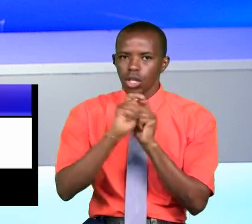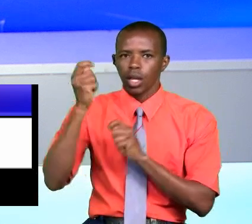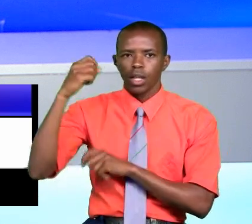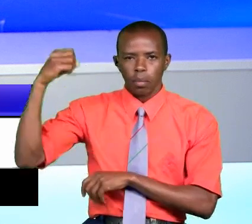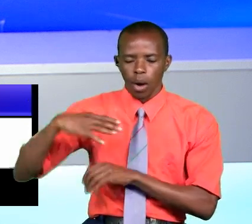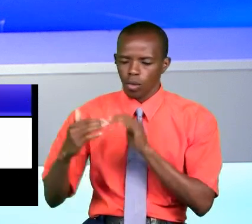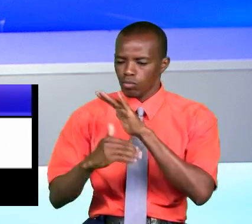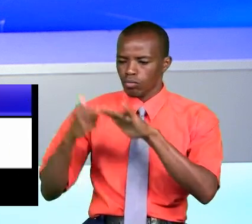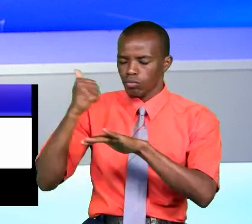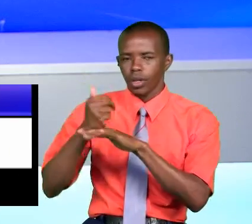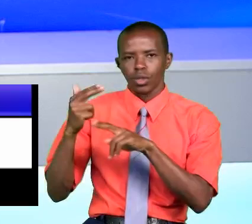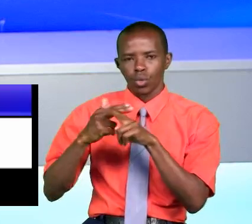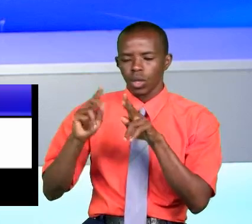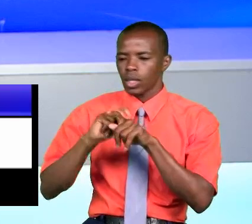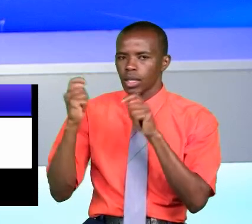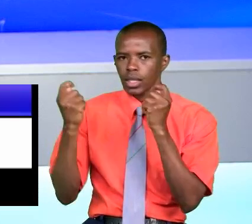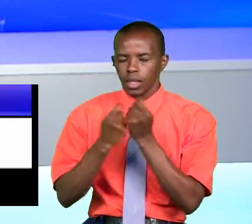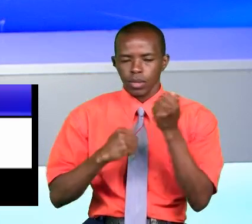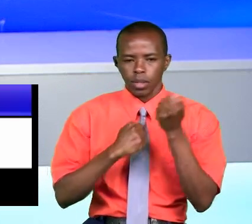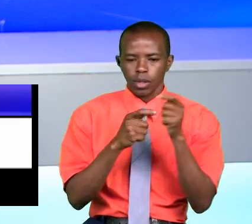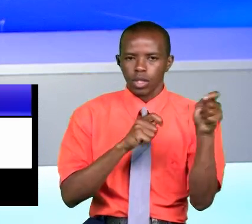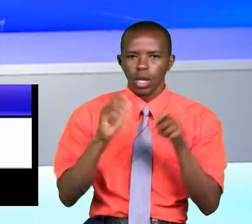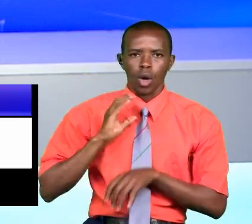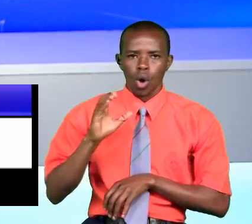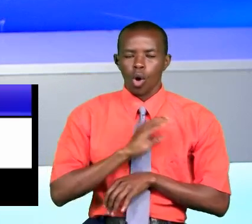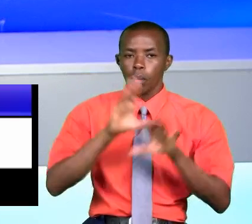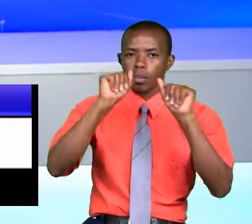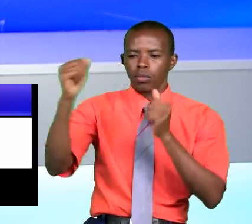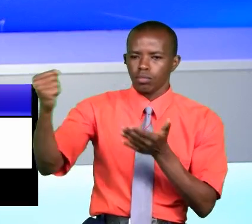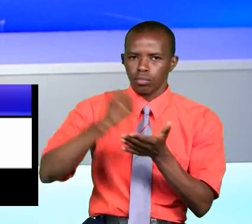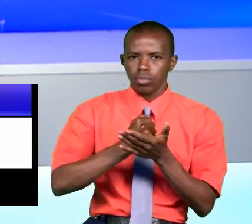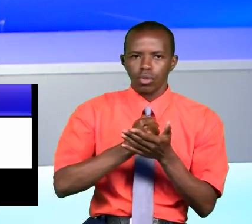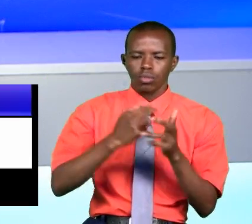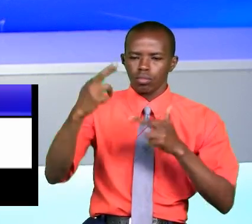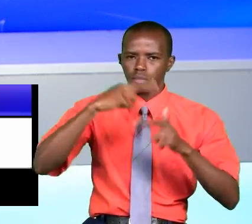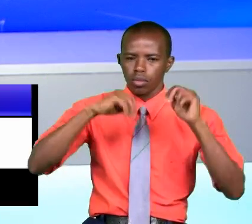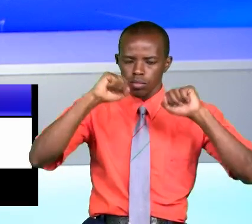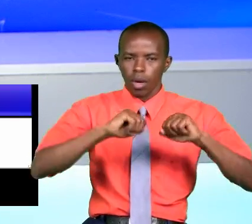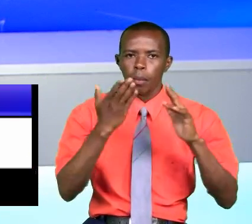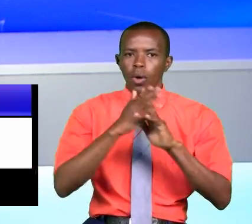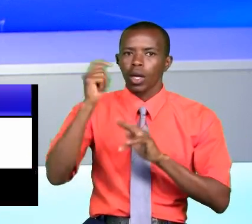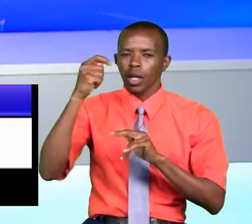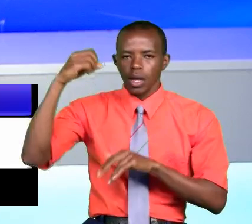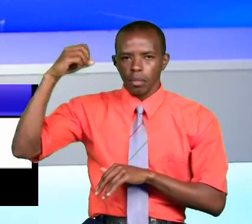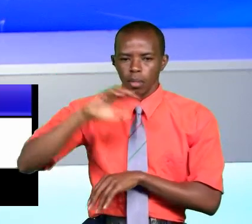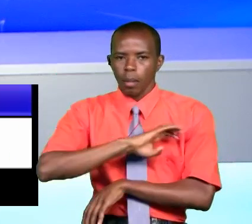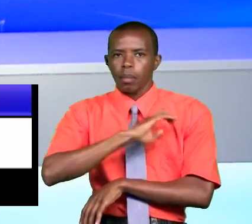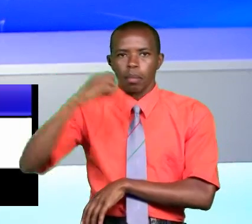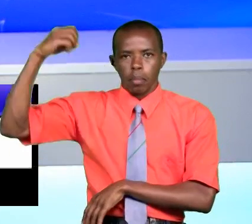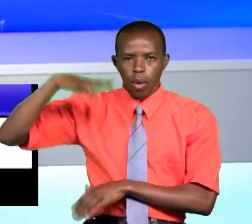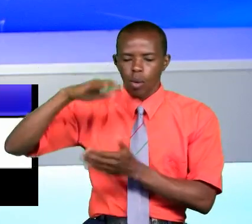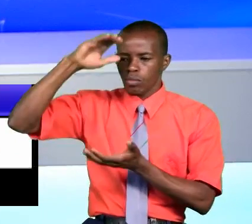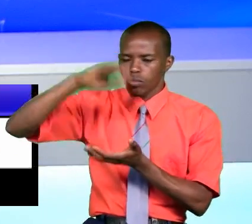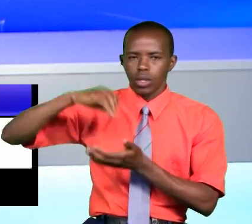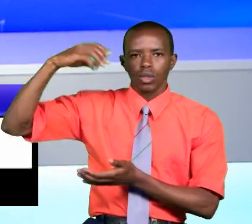established immediately. The team will support the steering committee appointed by the President to review agreements between Kenya Power and power producers to lower